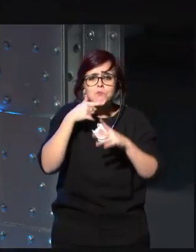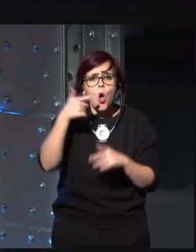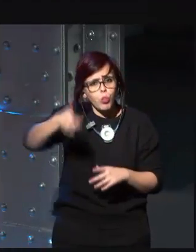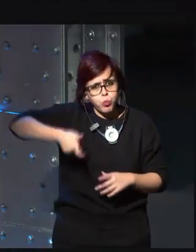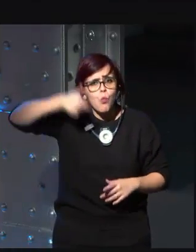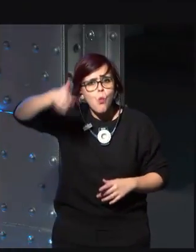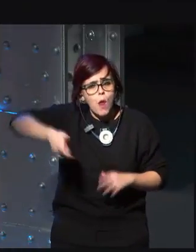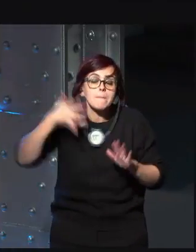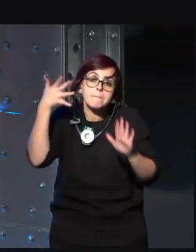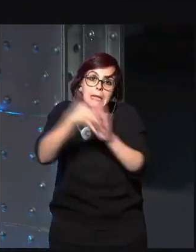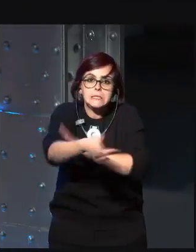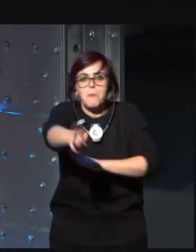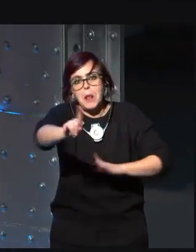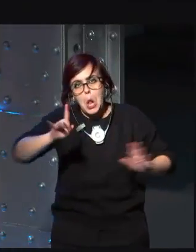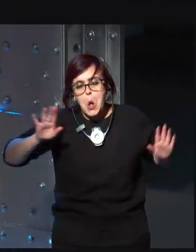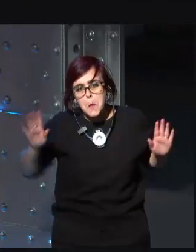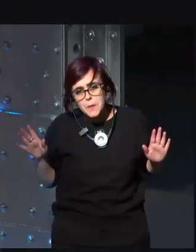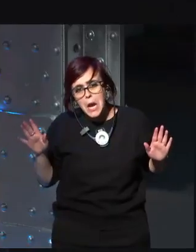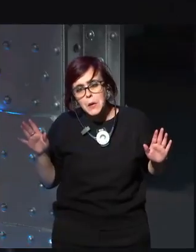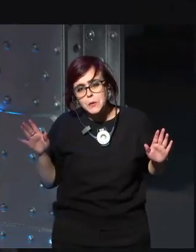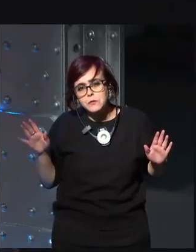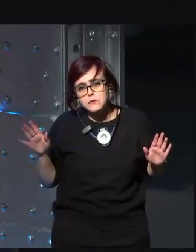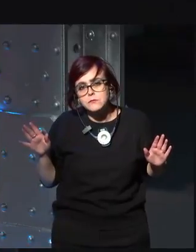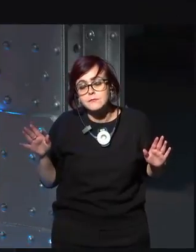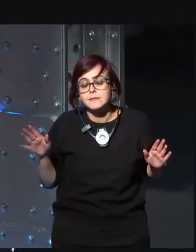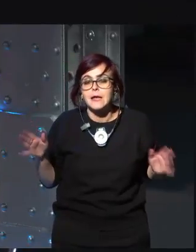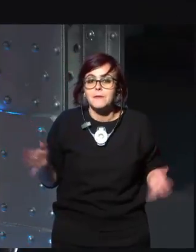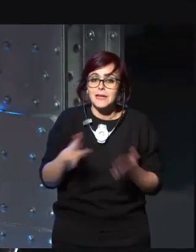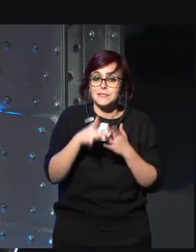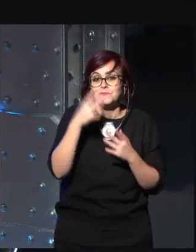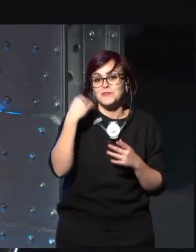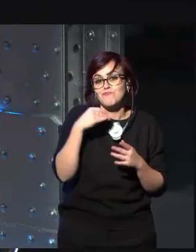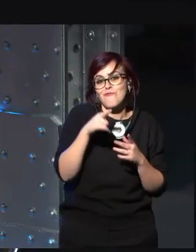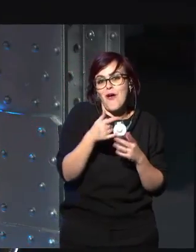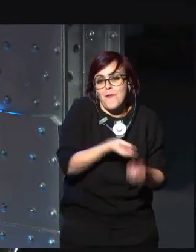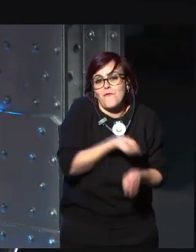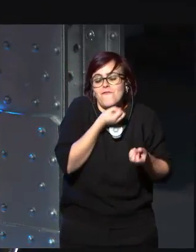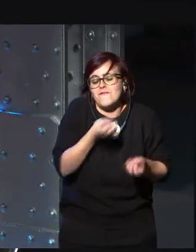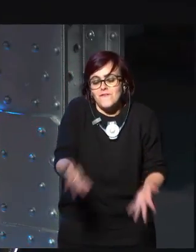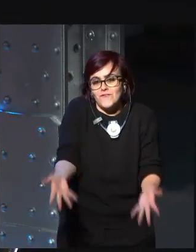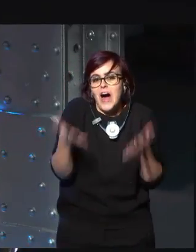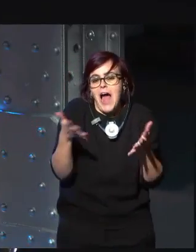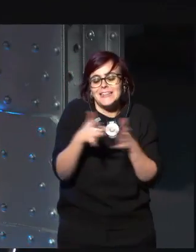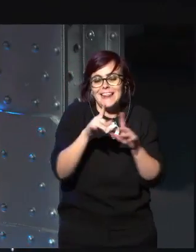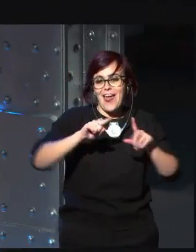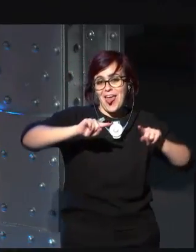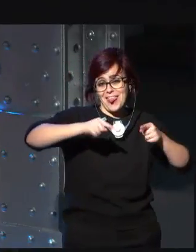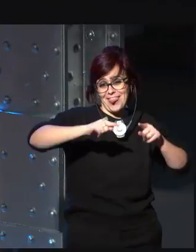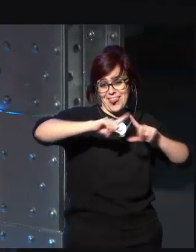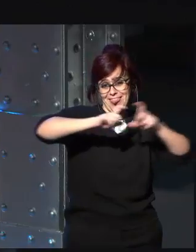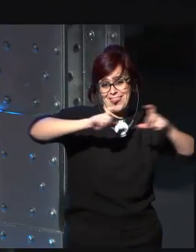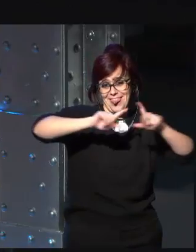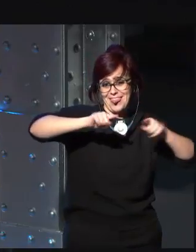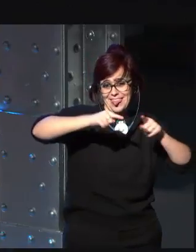to give the Scientologists any credit for anything, but one smart thing that they've done is they've buried in the desert, I think in Nevada or Utah in the United